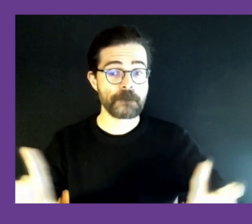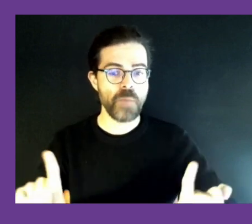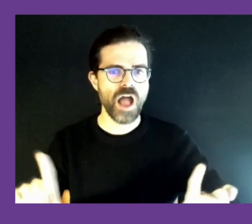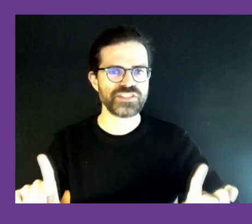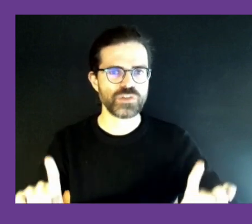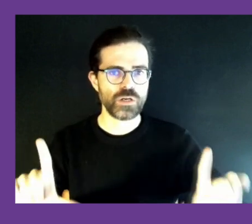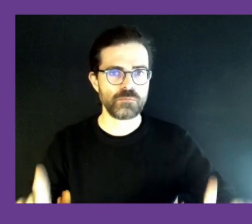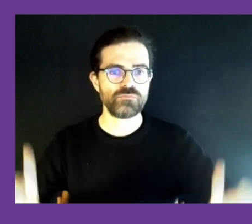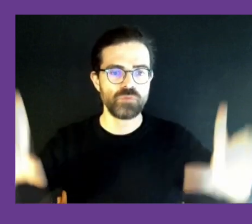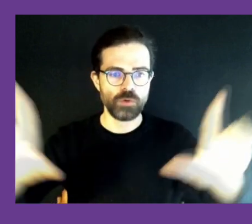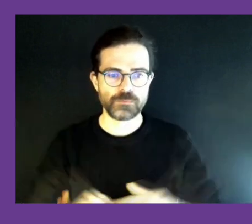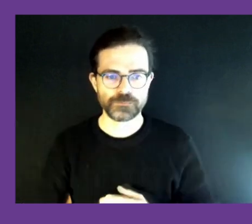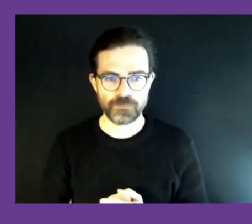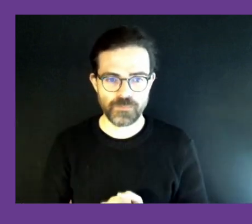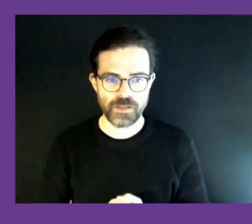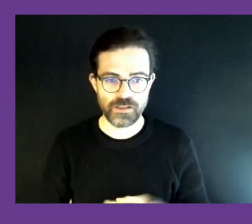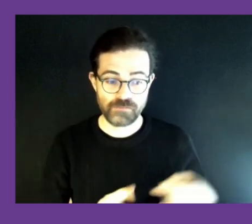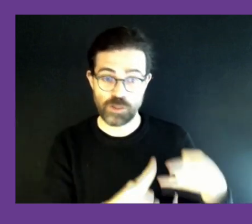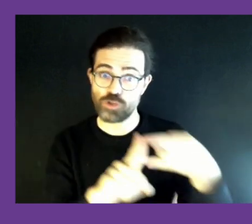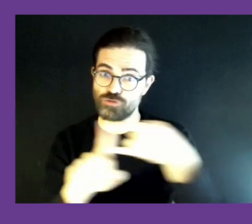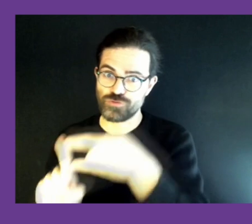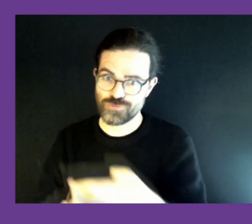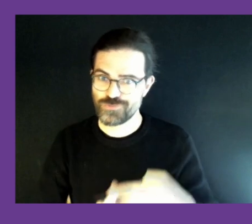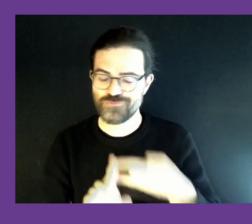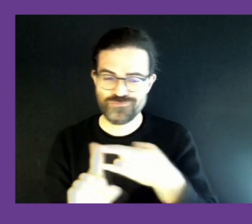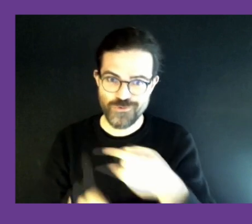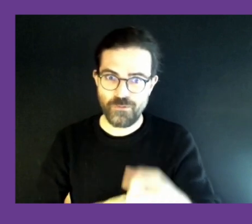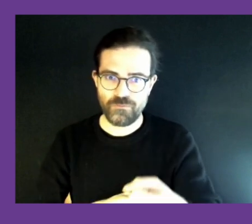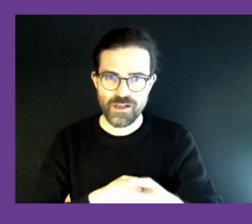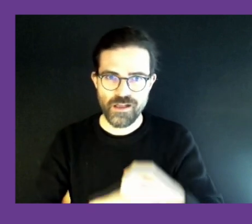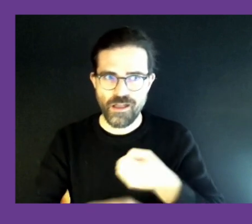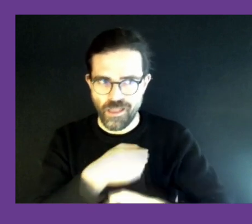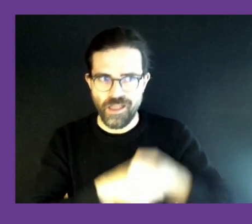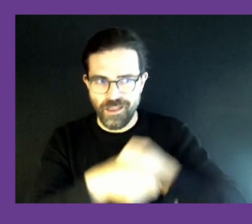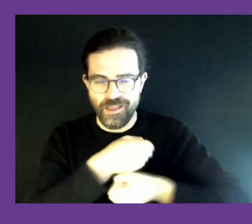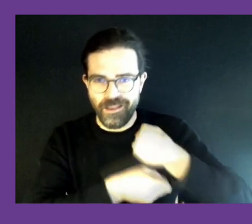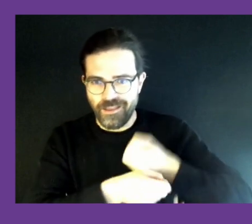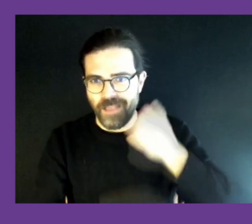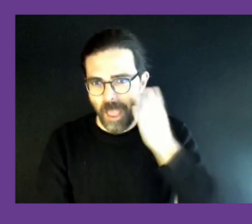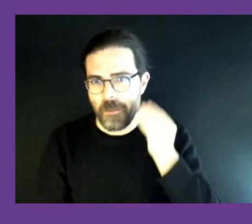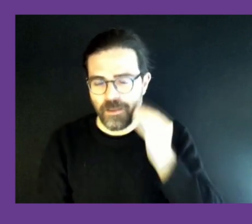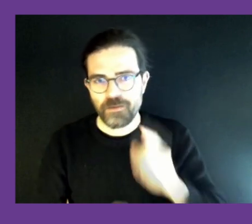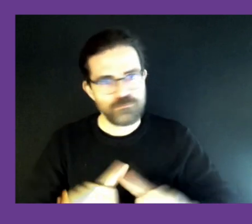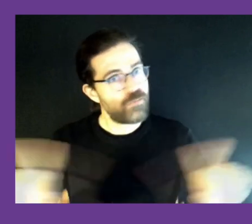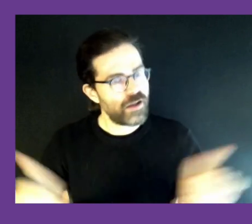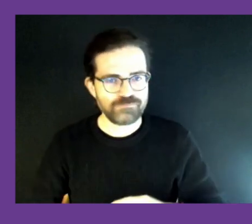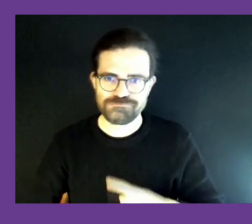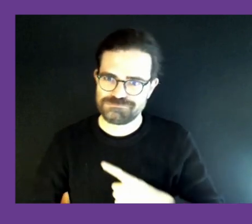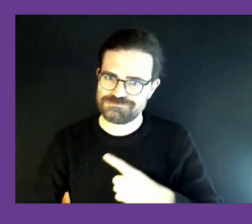of Zoom experience, it's always a challenge for me. But can you see my slides?